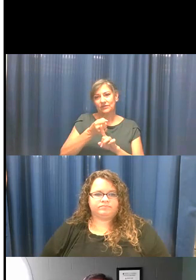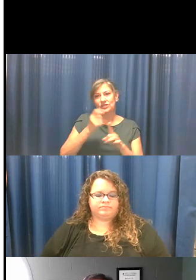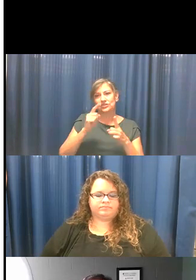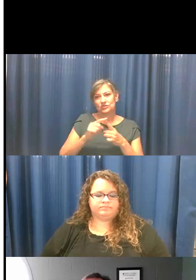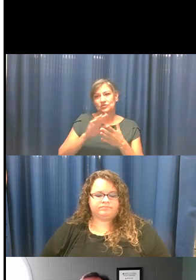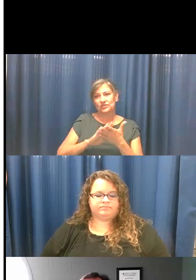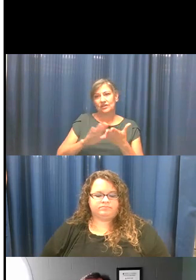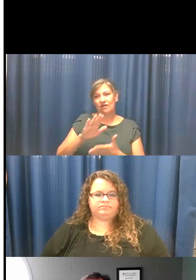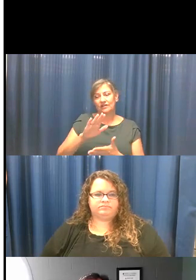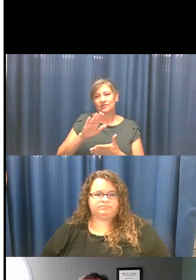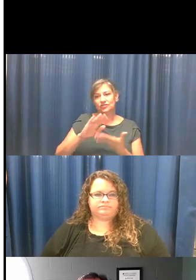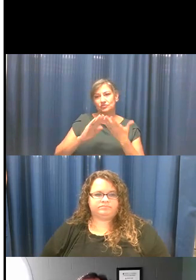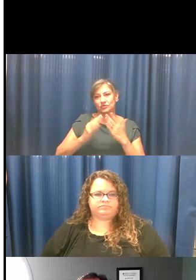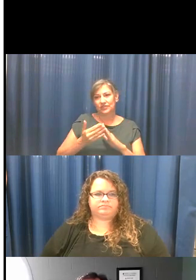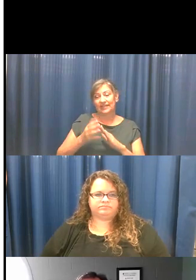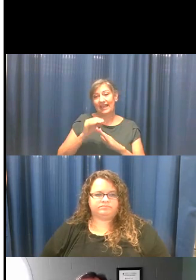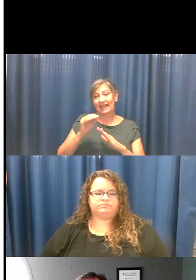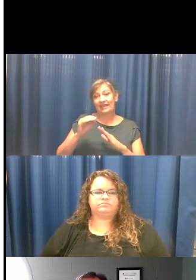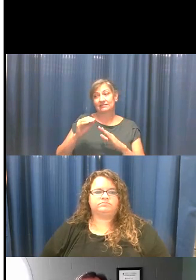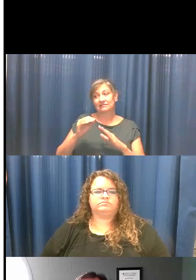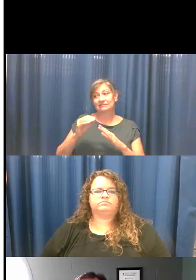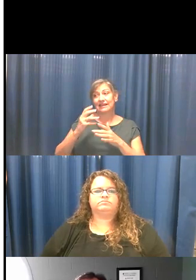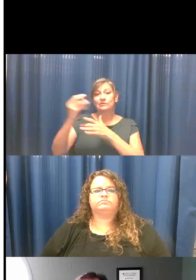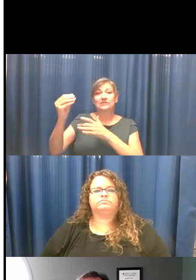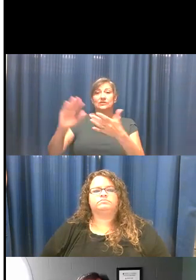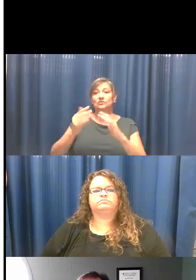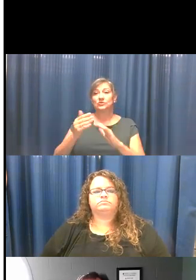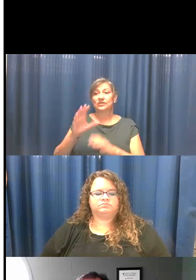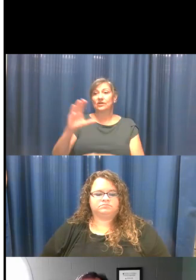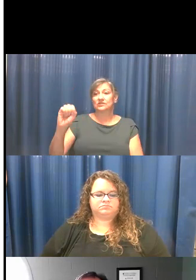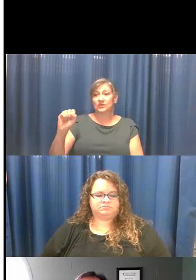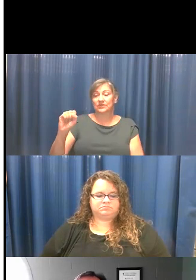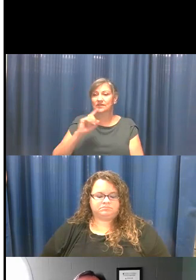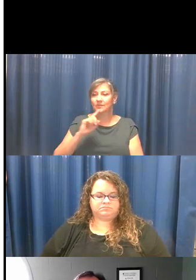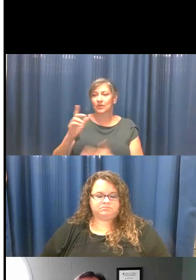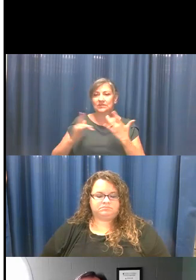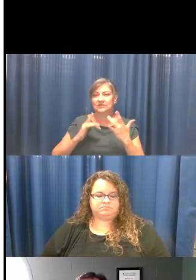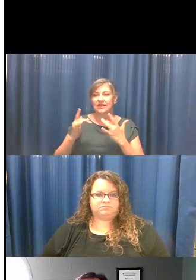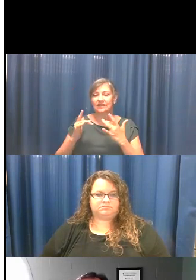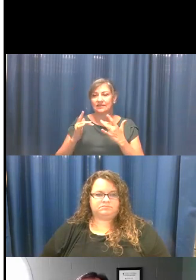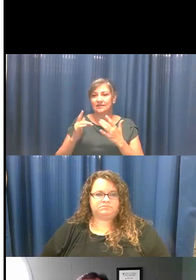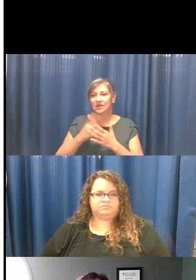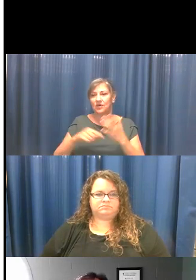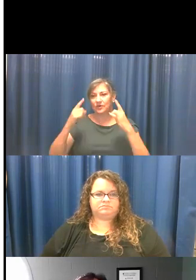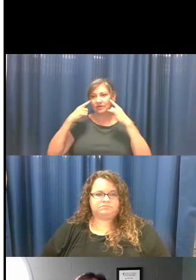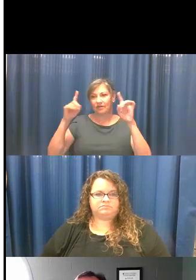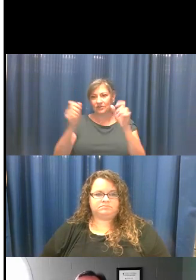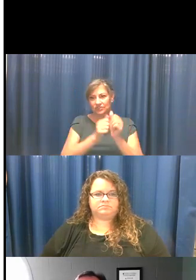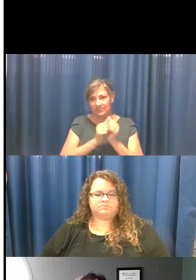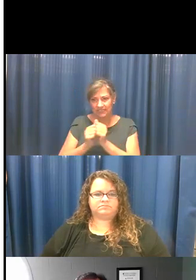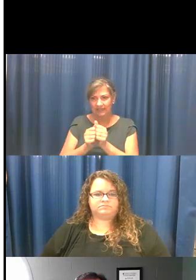college community and to the larger community in Colorado Springs. And I'm really excited about what we're going to accomplish